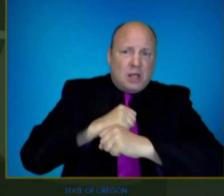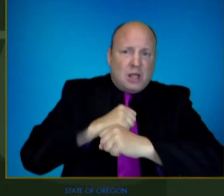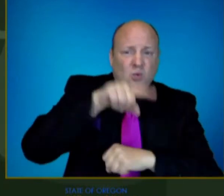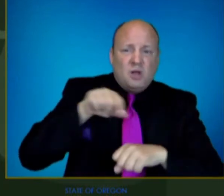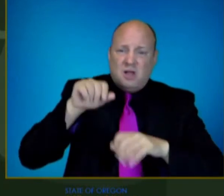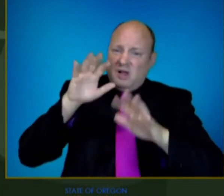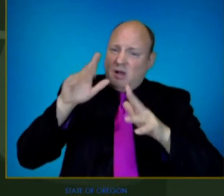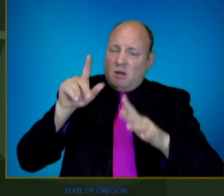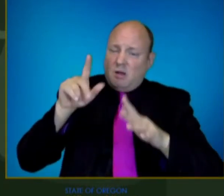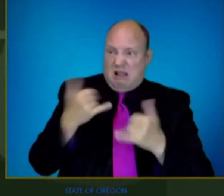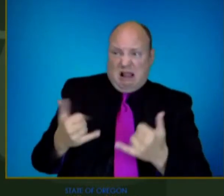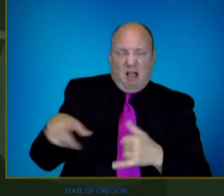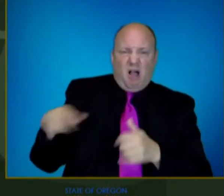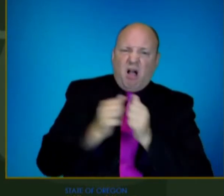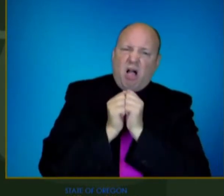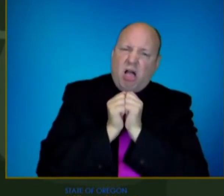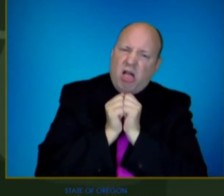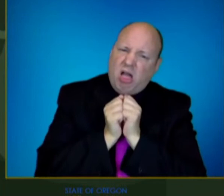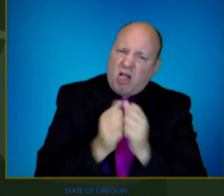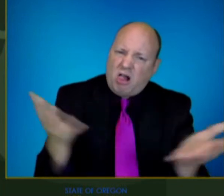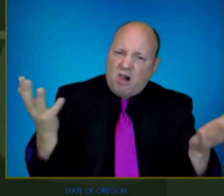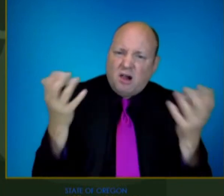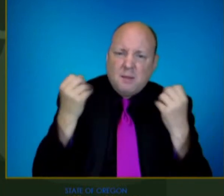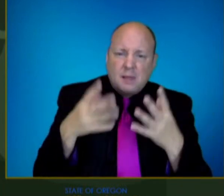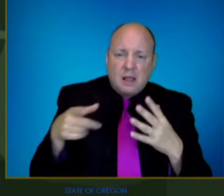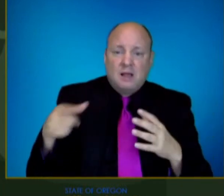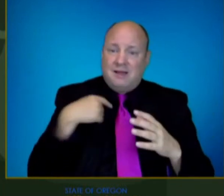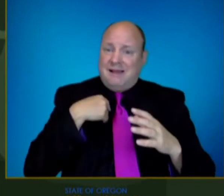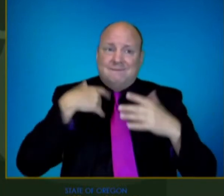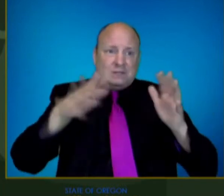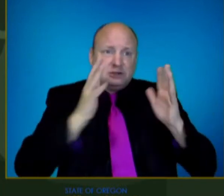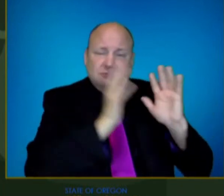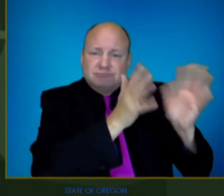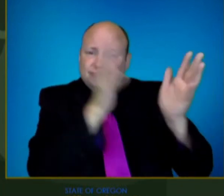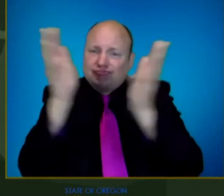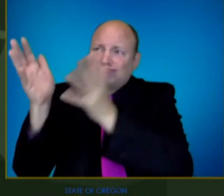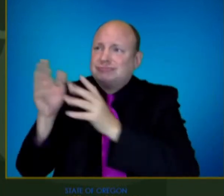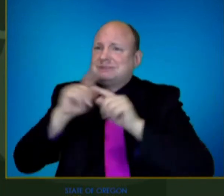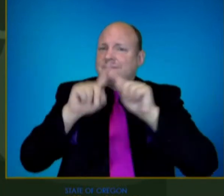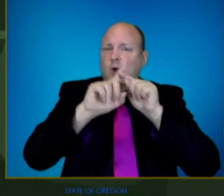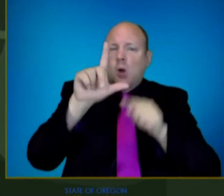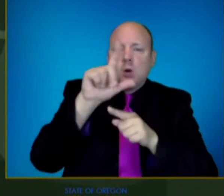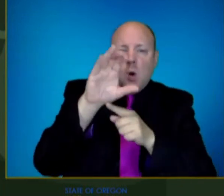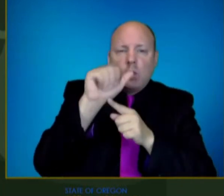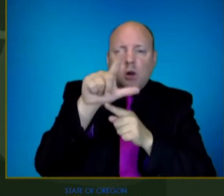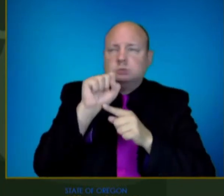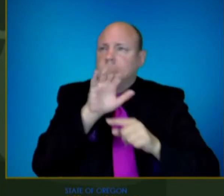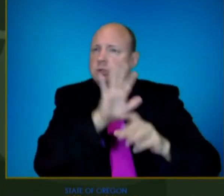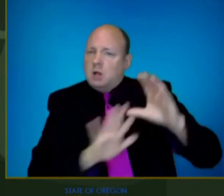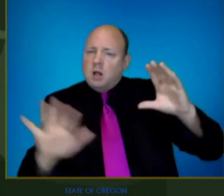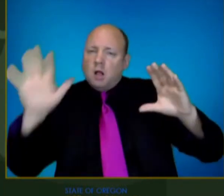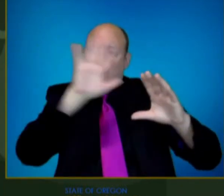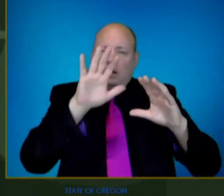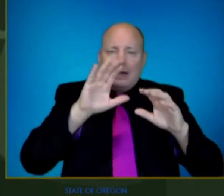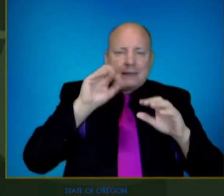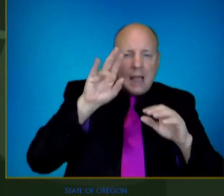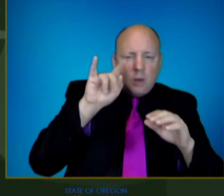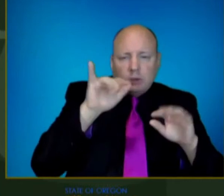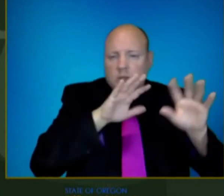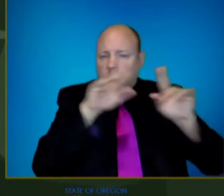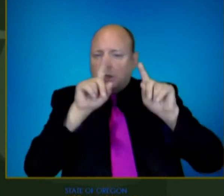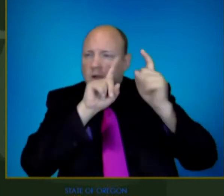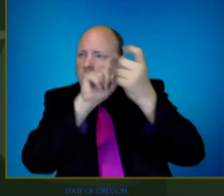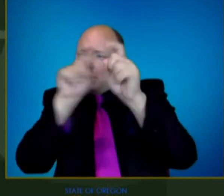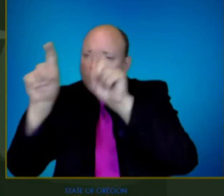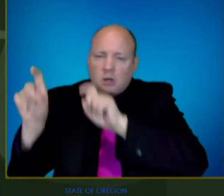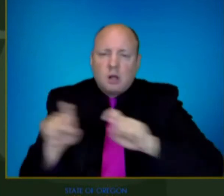had multiple conversations with local elected officials. I know that hospital CEOs, I know that local public